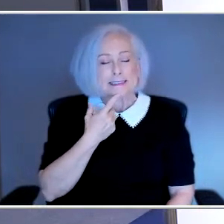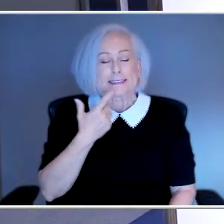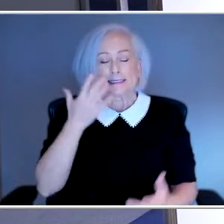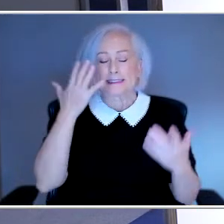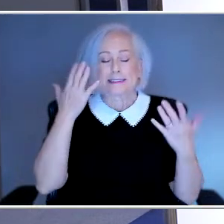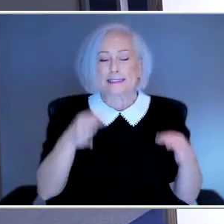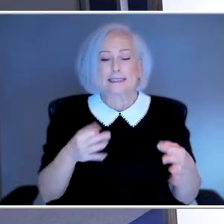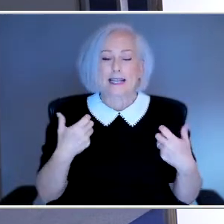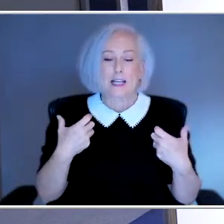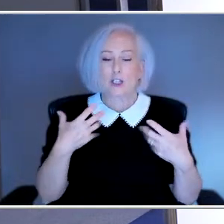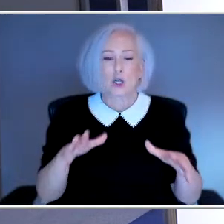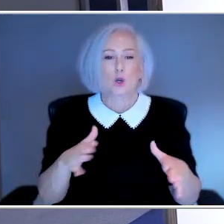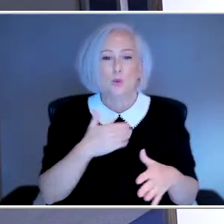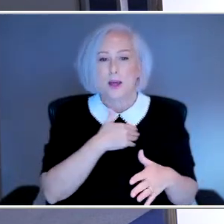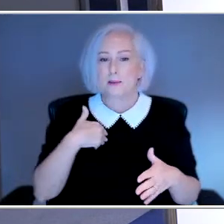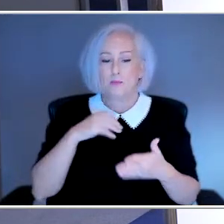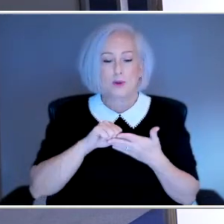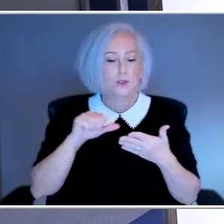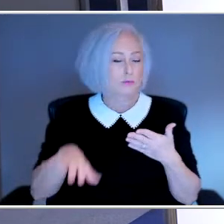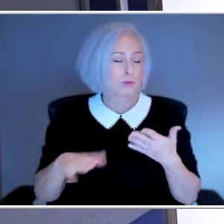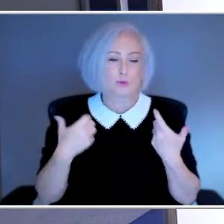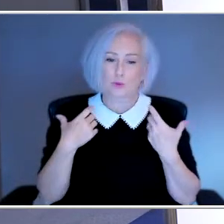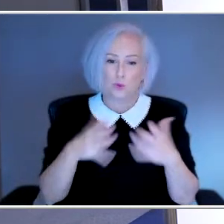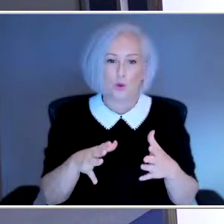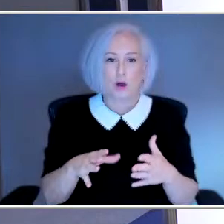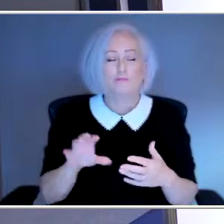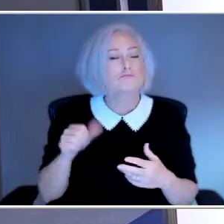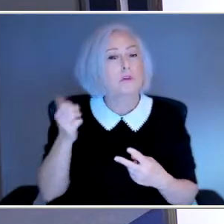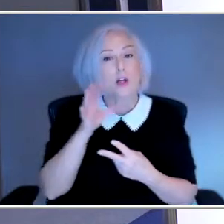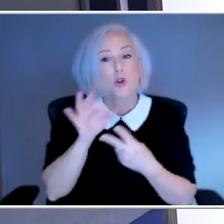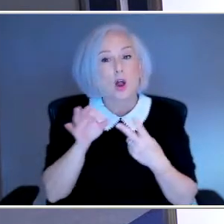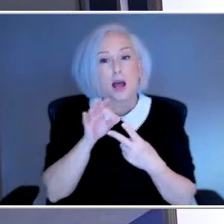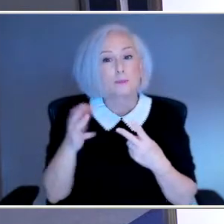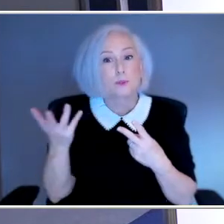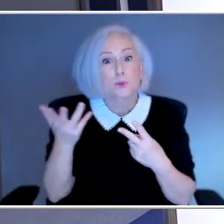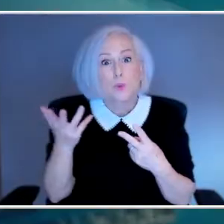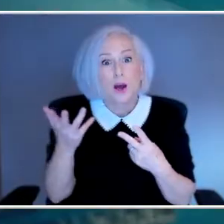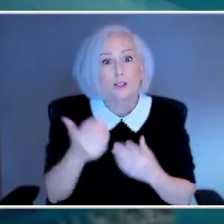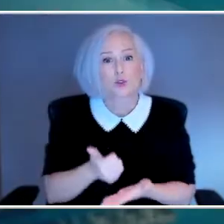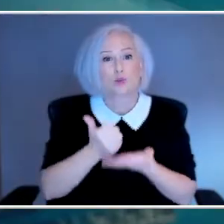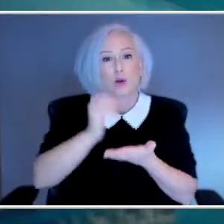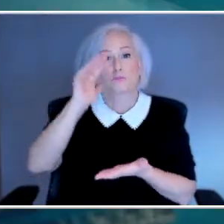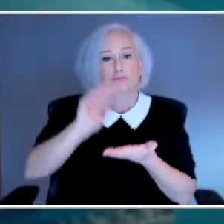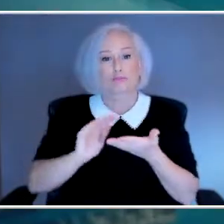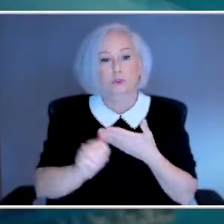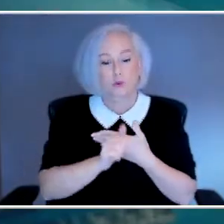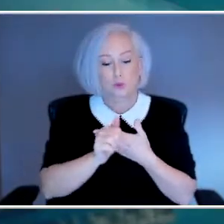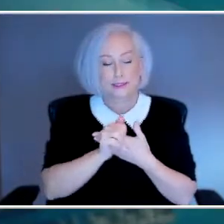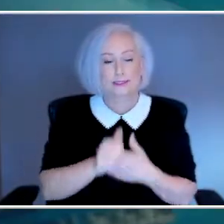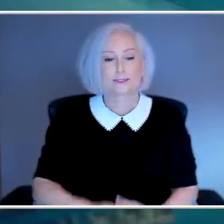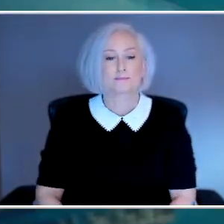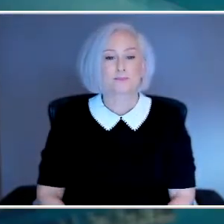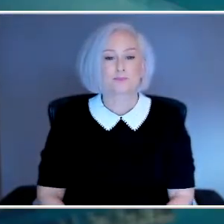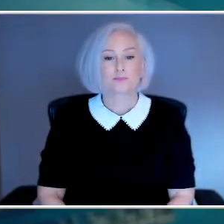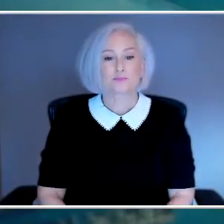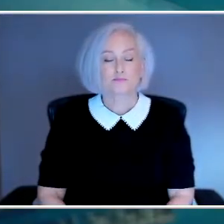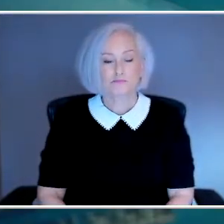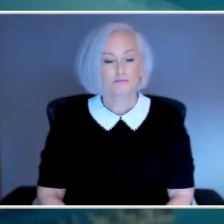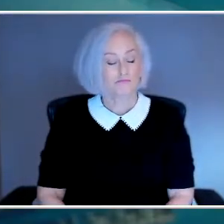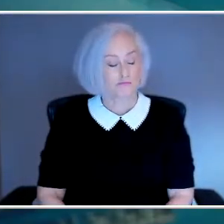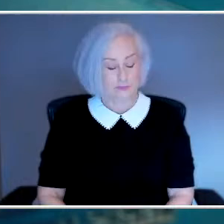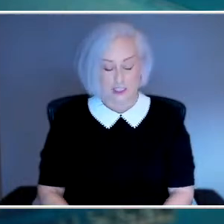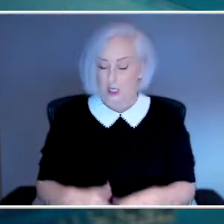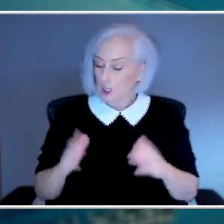to have the mastectomy. What other options are there to help decrease their risk? Right. First of all, we encourage everyone to come and talk to